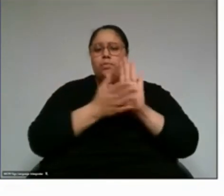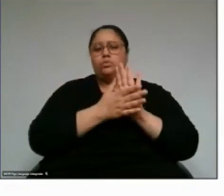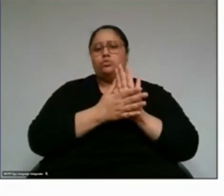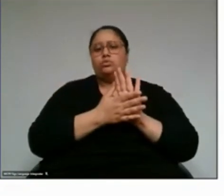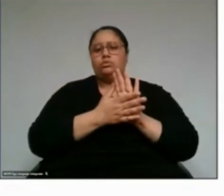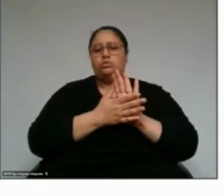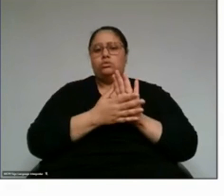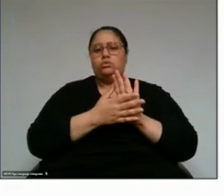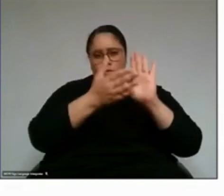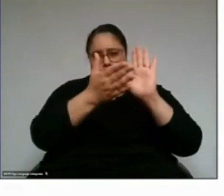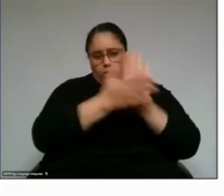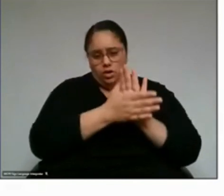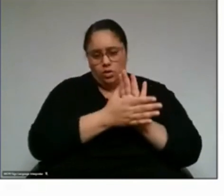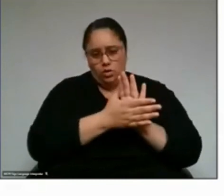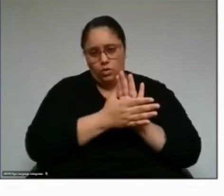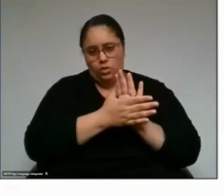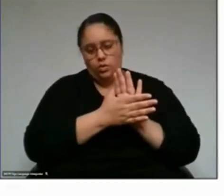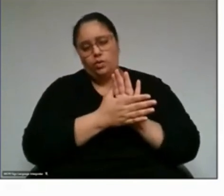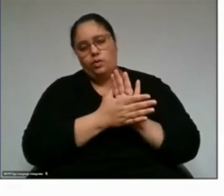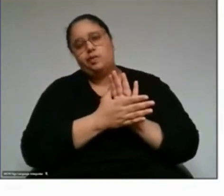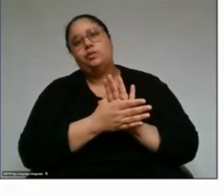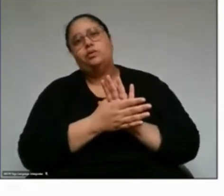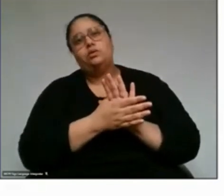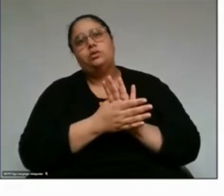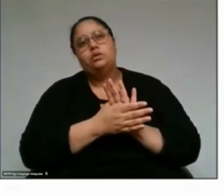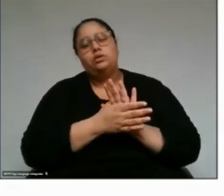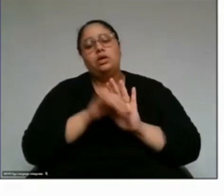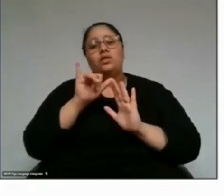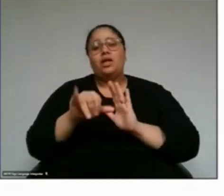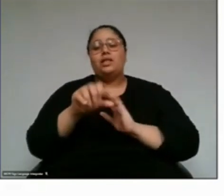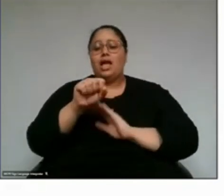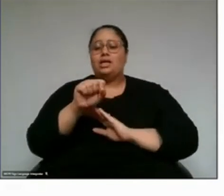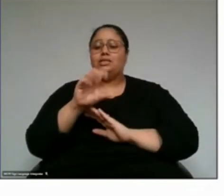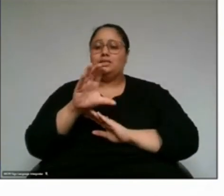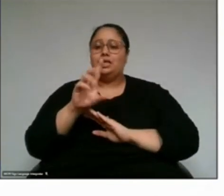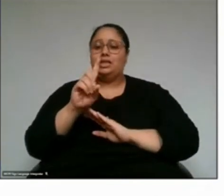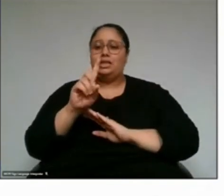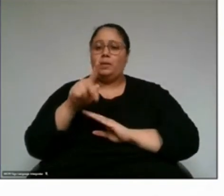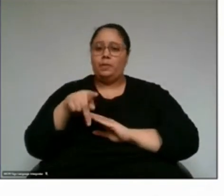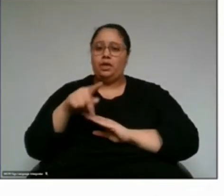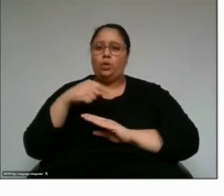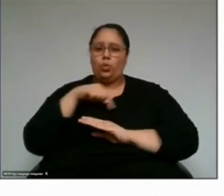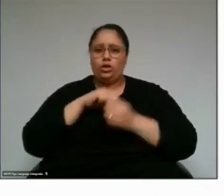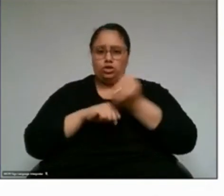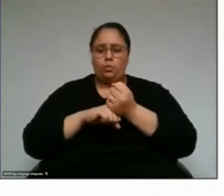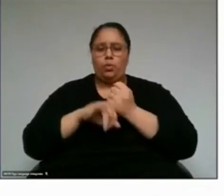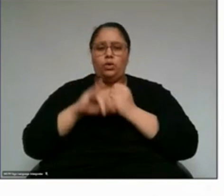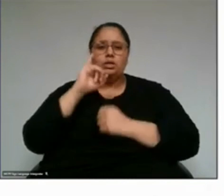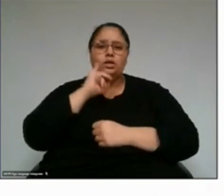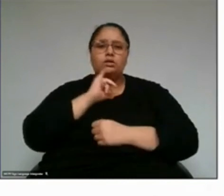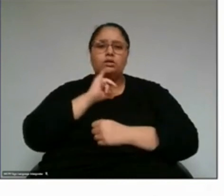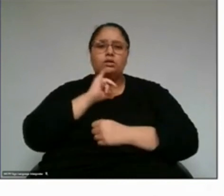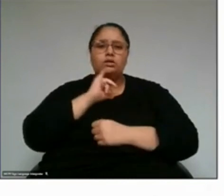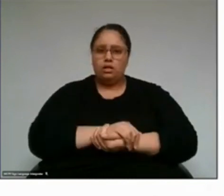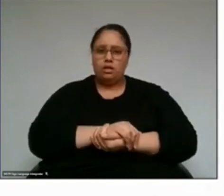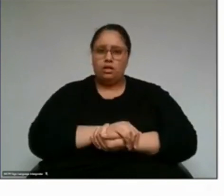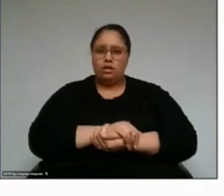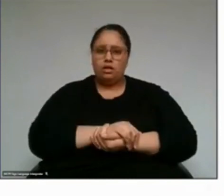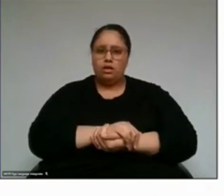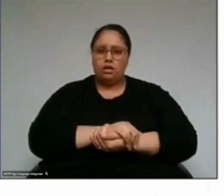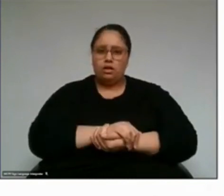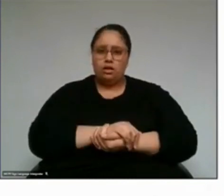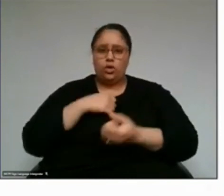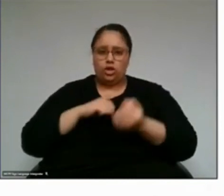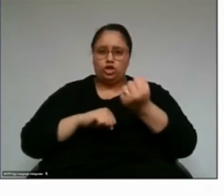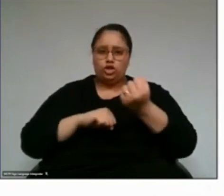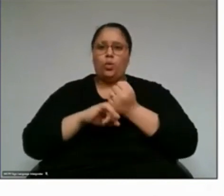Let me put this on record, that the ACDP supports Israel. And we support